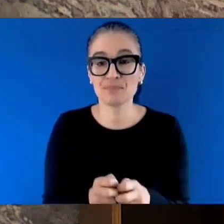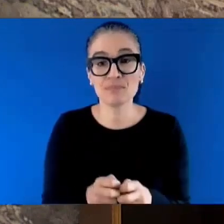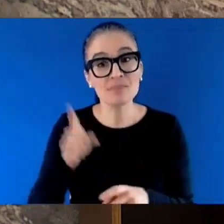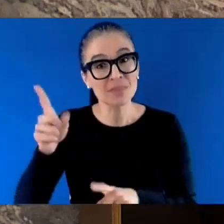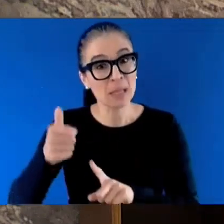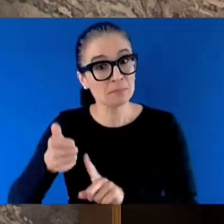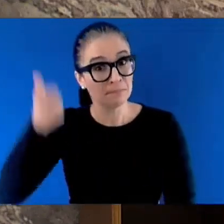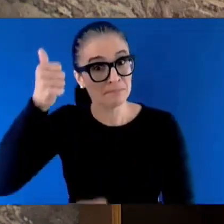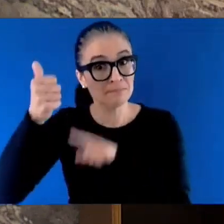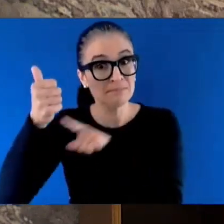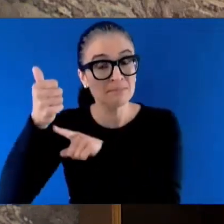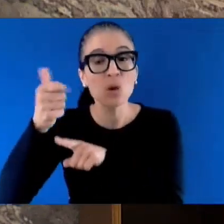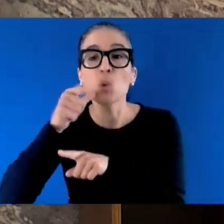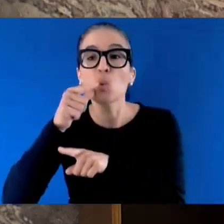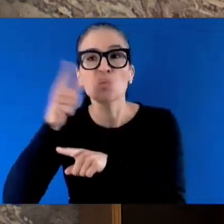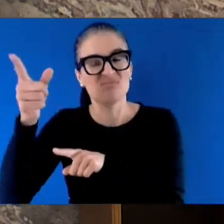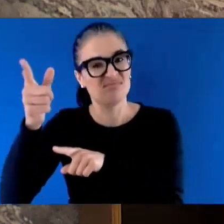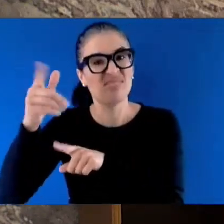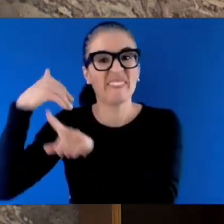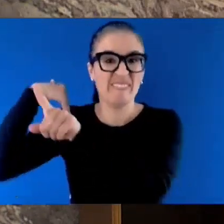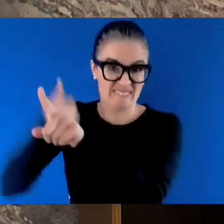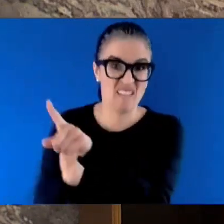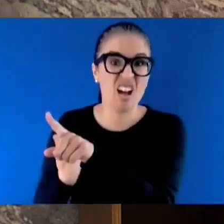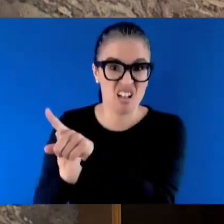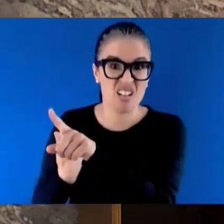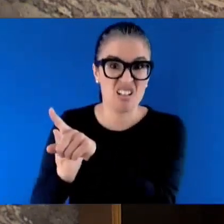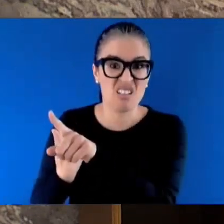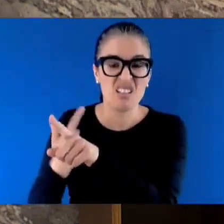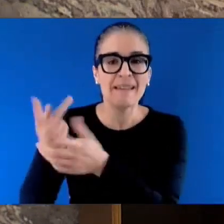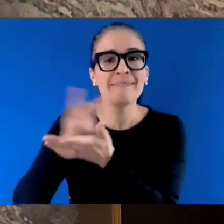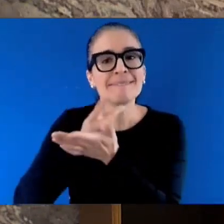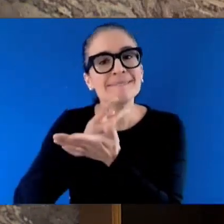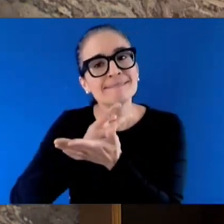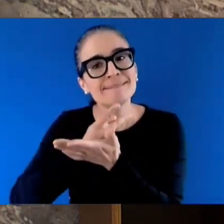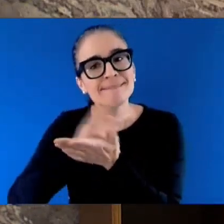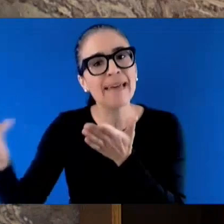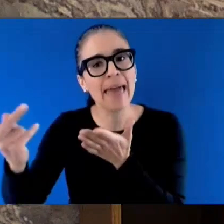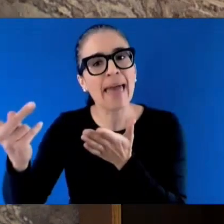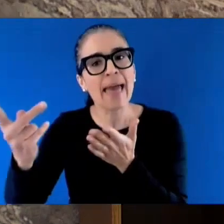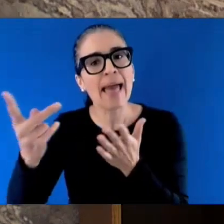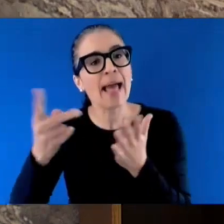failed experiment to decriminalize hard drugs here in British Columbia?